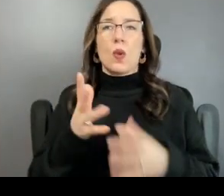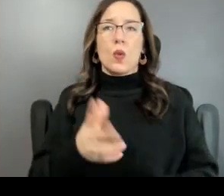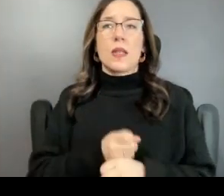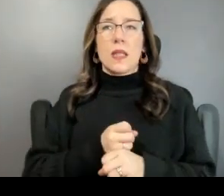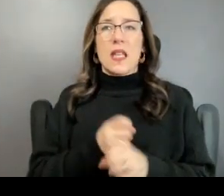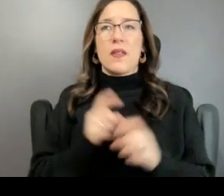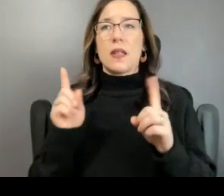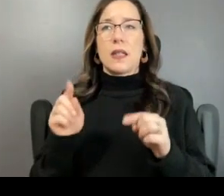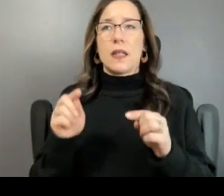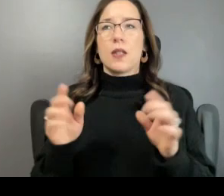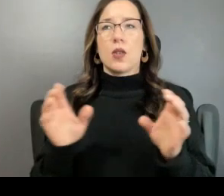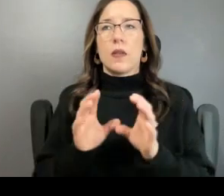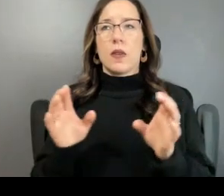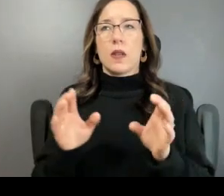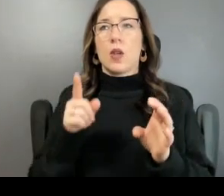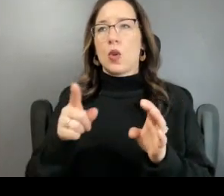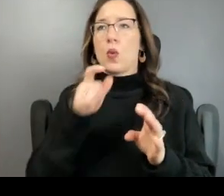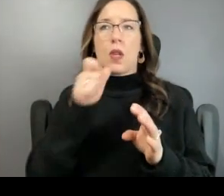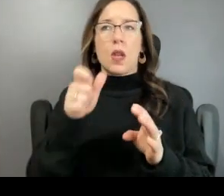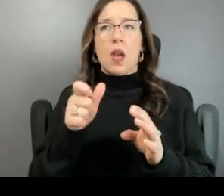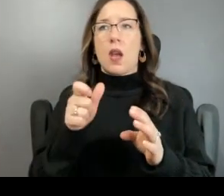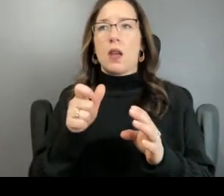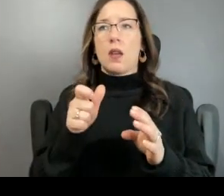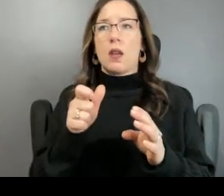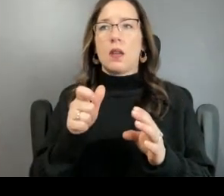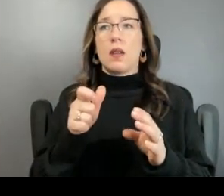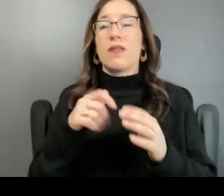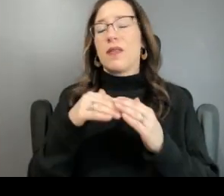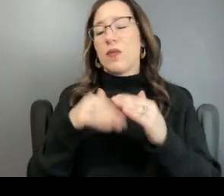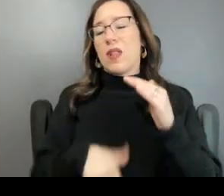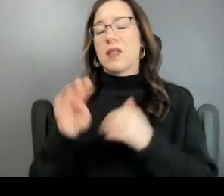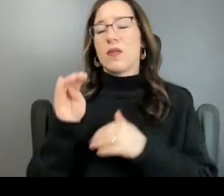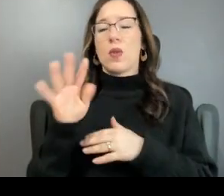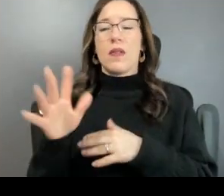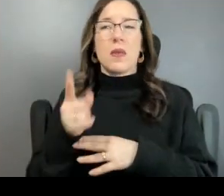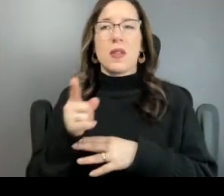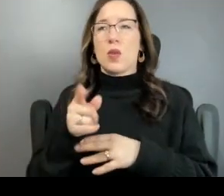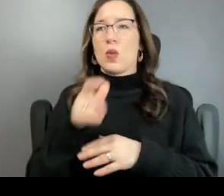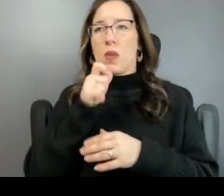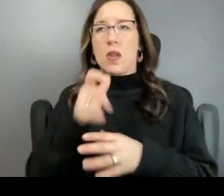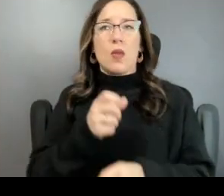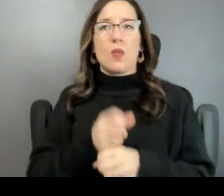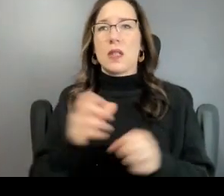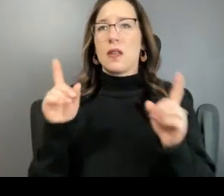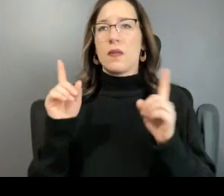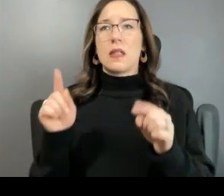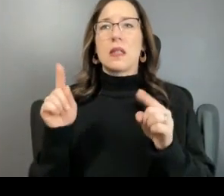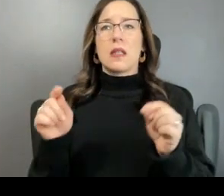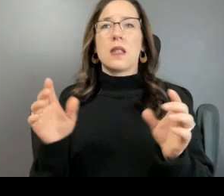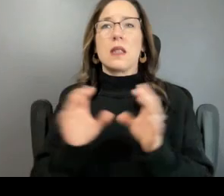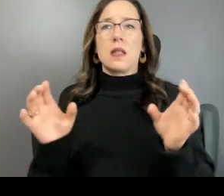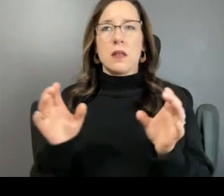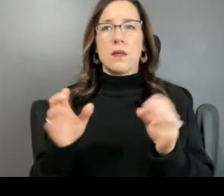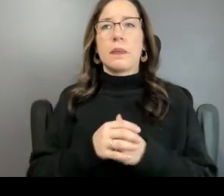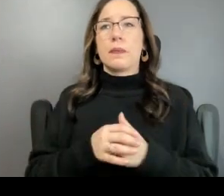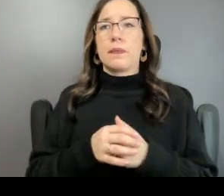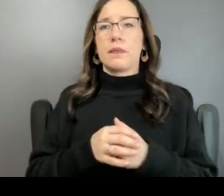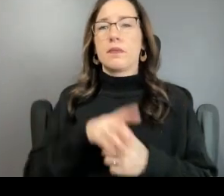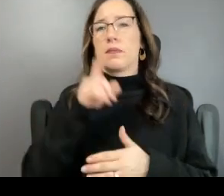attendance certificate. If you attended for less than 45 minutes, you will not receive an attendance